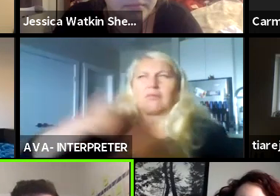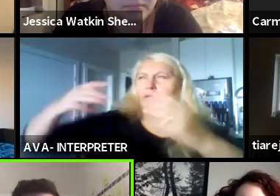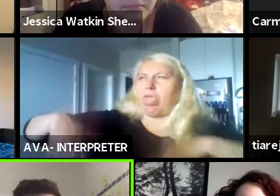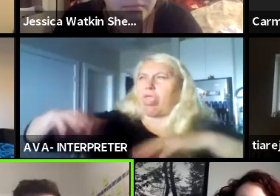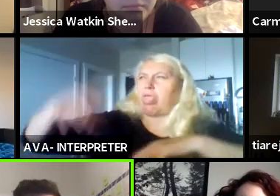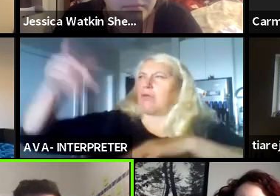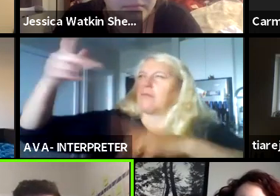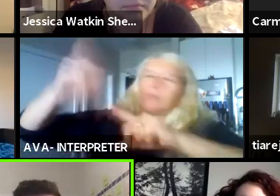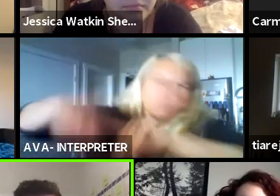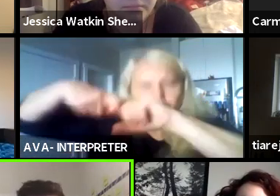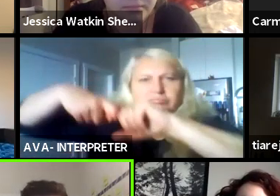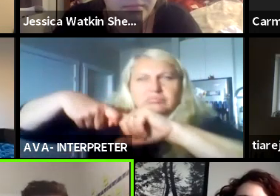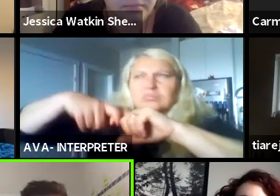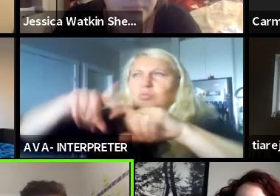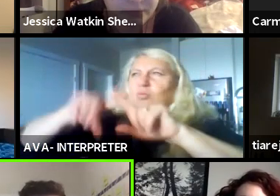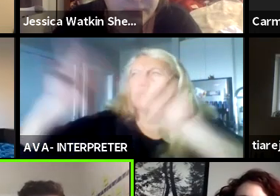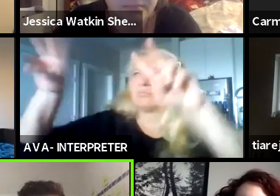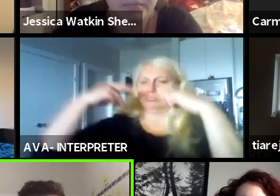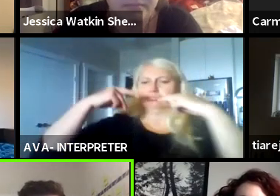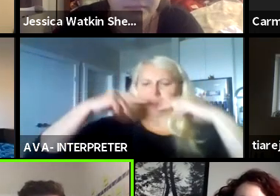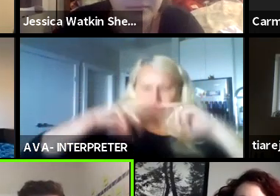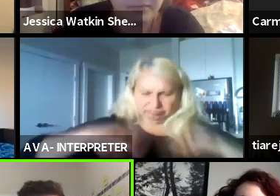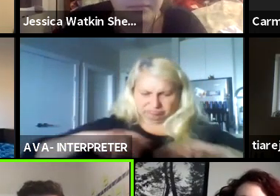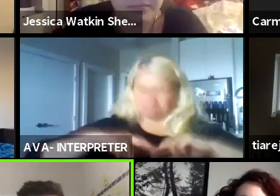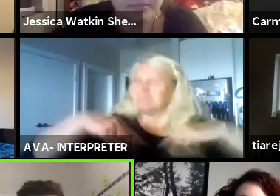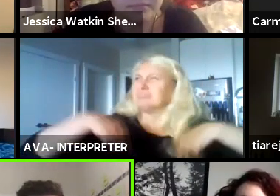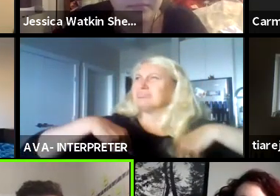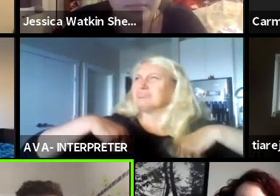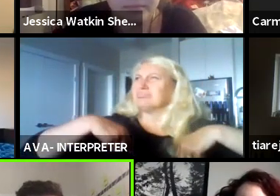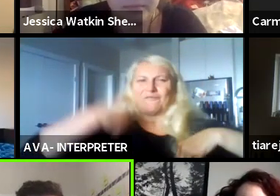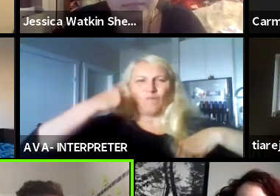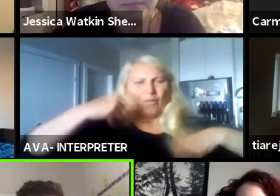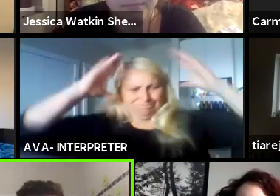that we're here for the fullness of the being, right? Like,